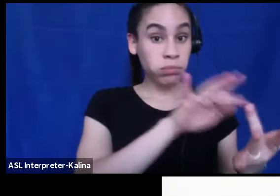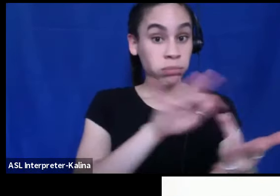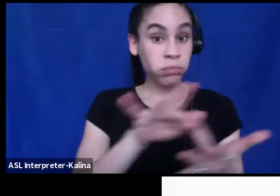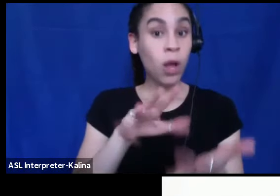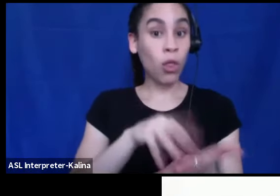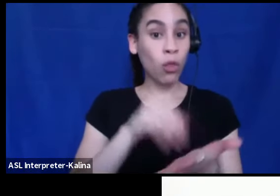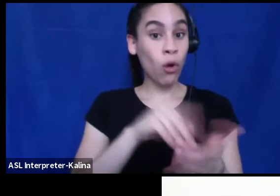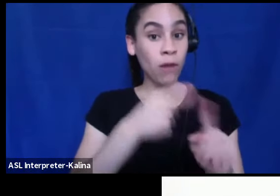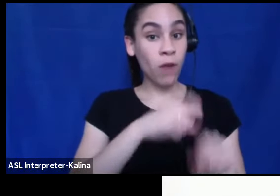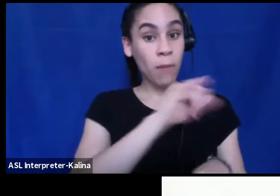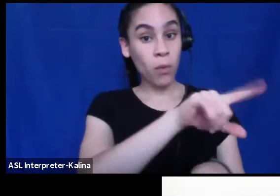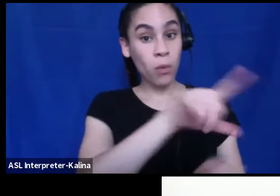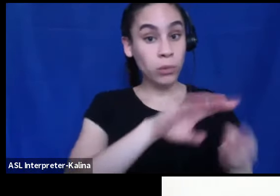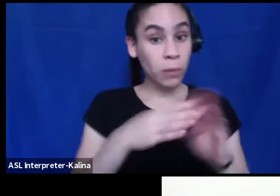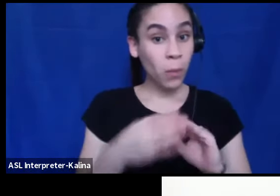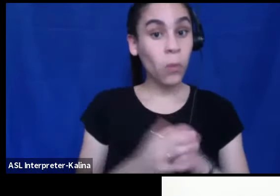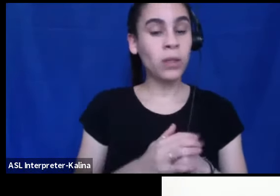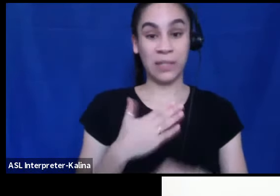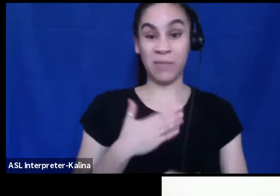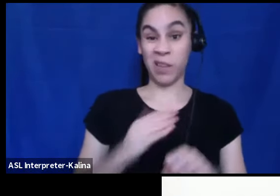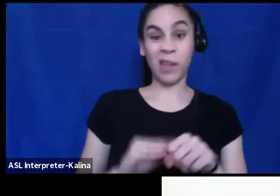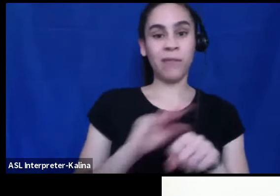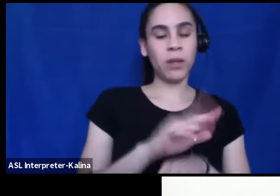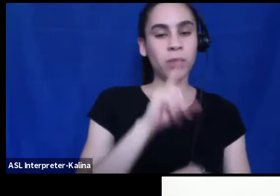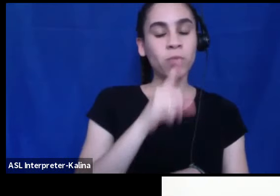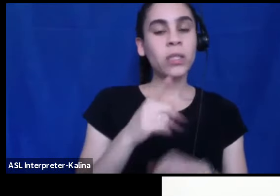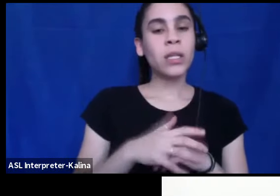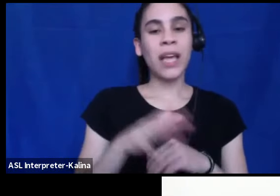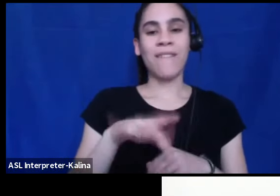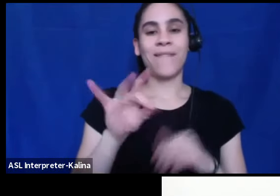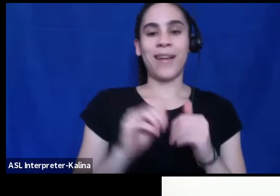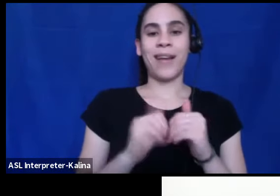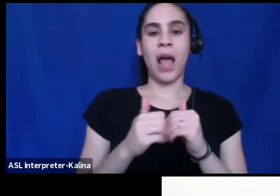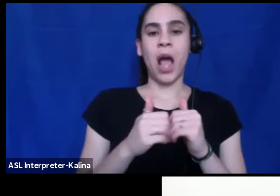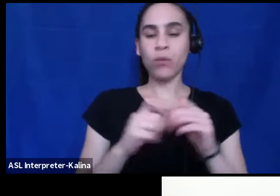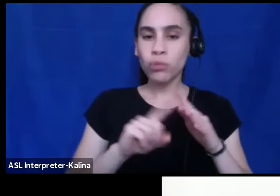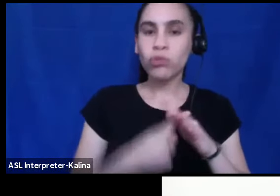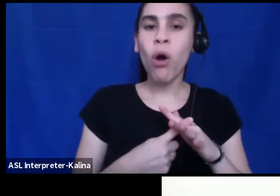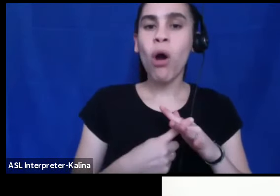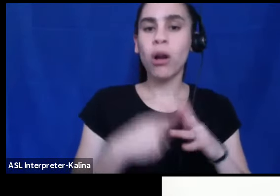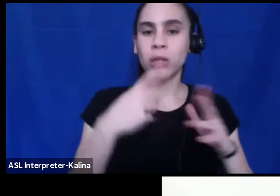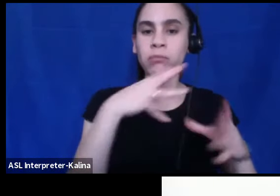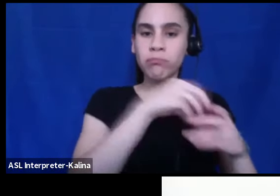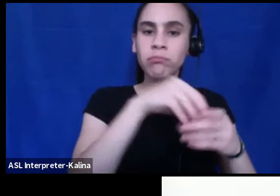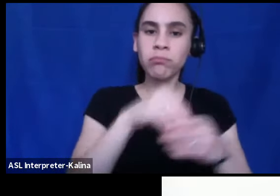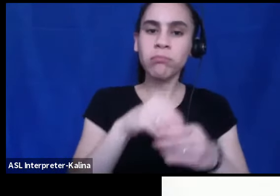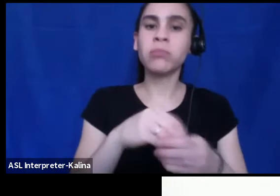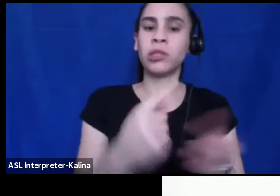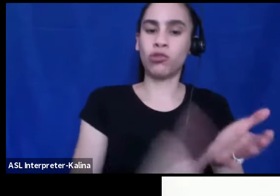But that would be really my advice, is find a way to start engaging and talking about it.